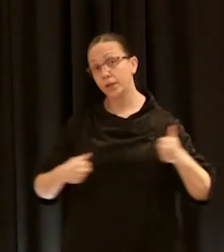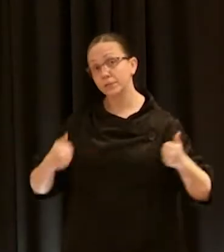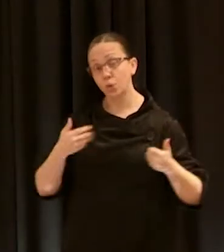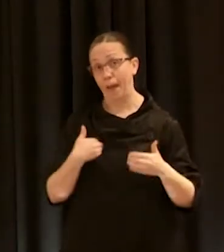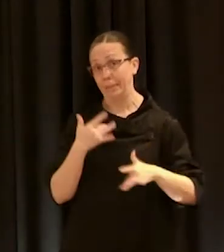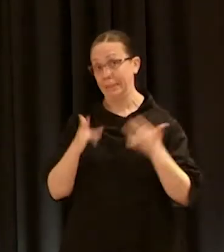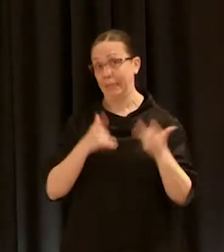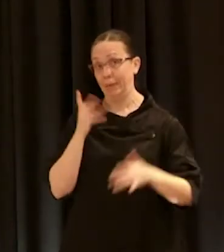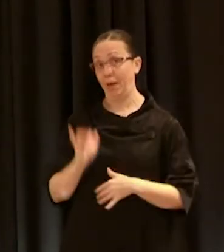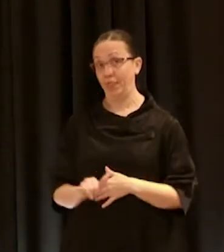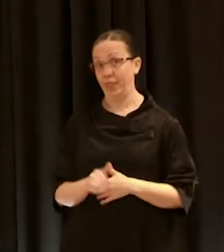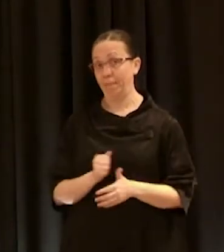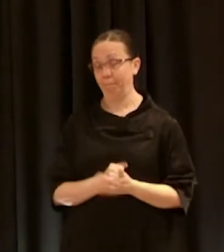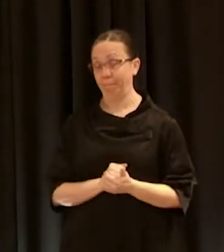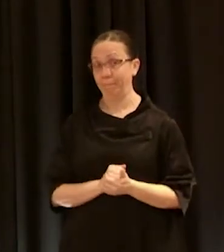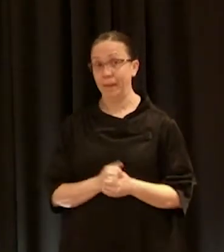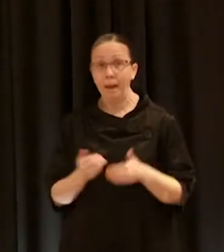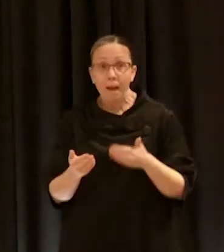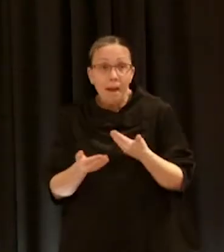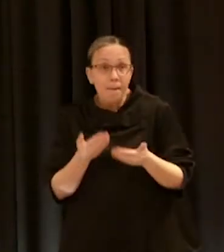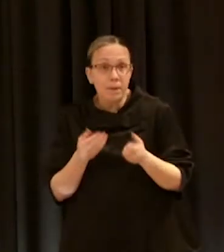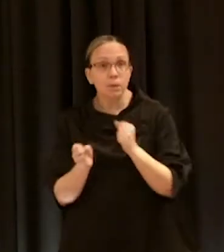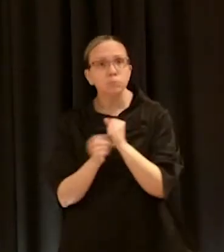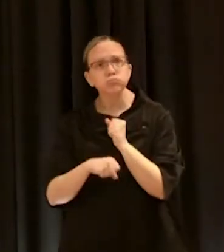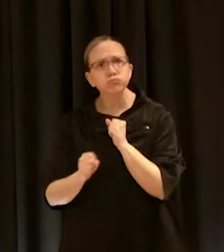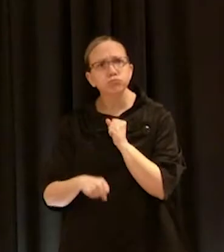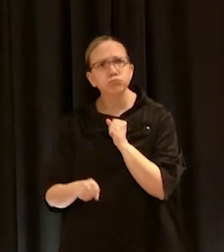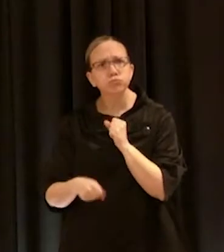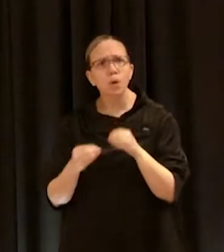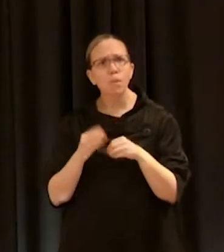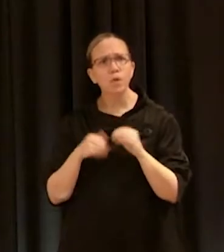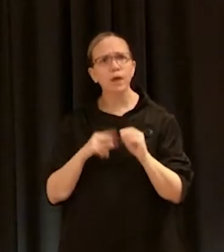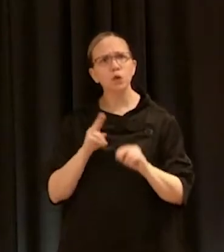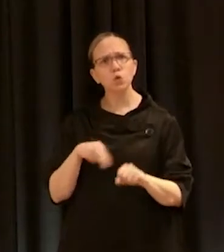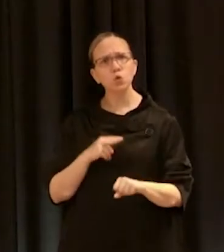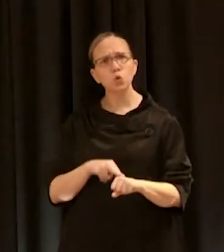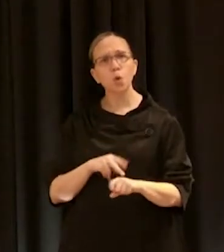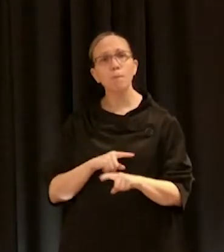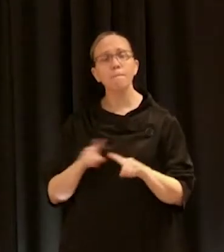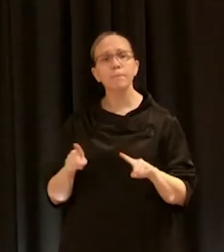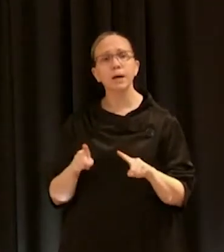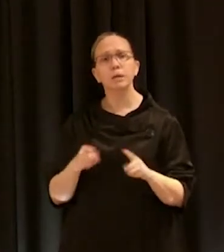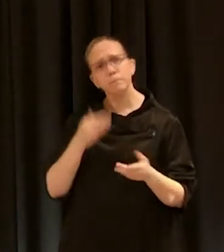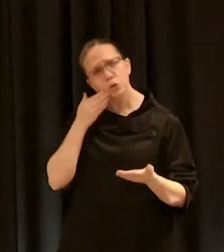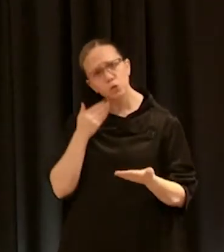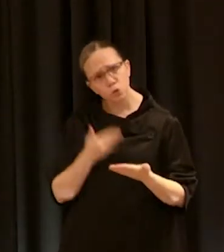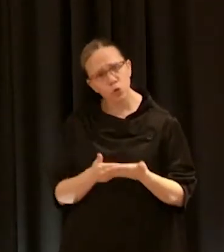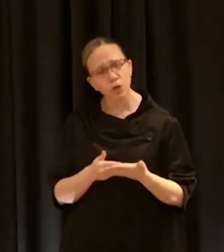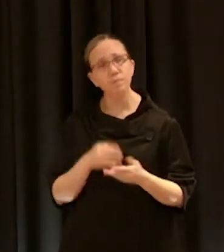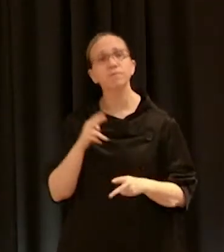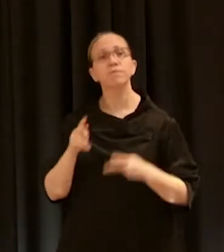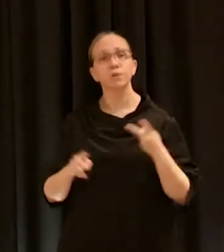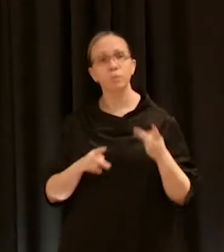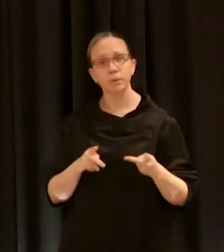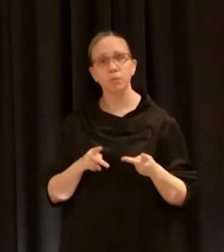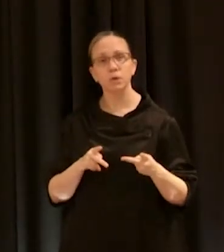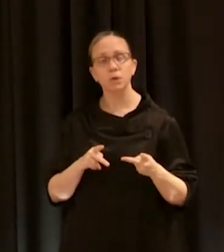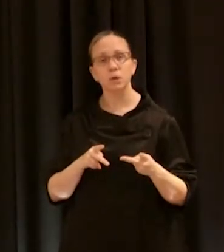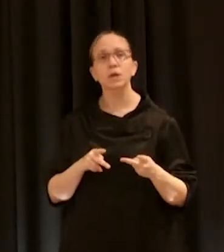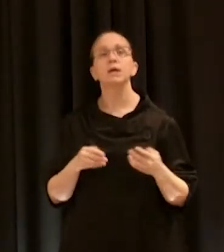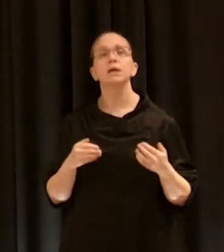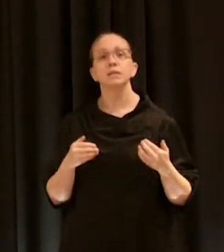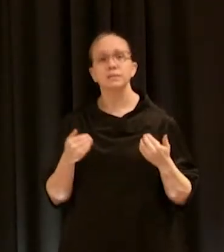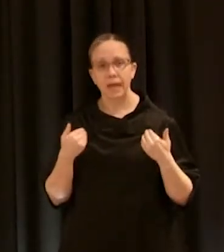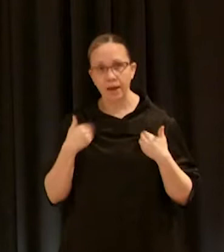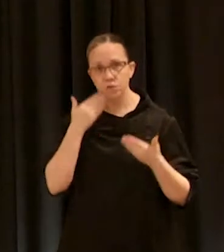I'm excited about seeing that. It may go a little longer than what we've been going online, but it would just be good for people to go back and